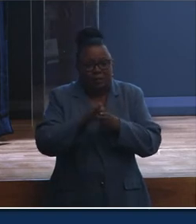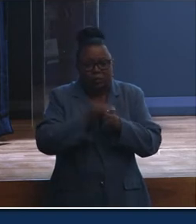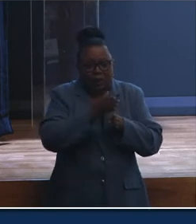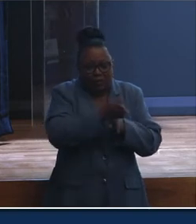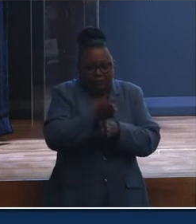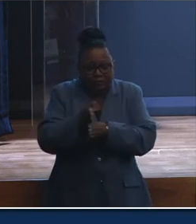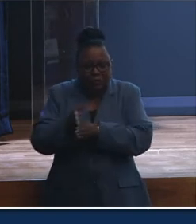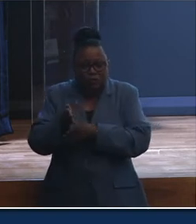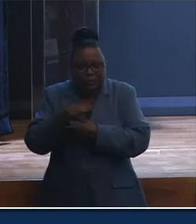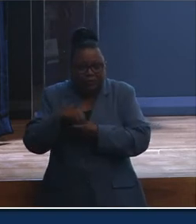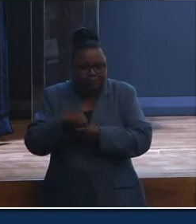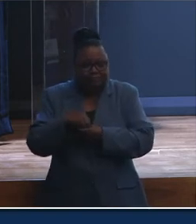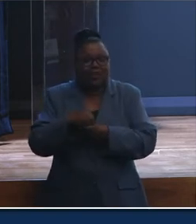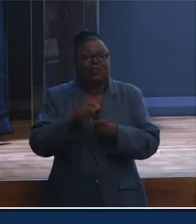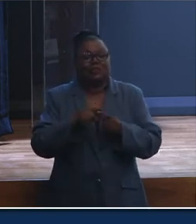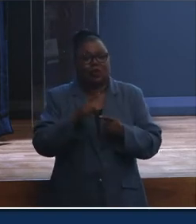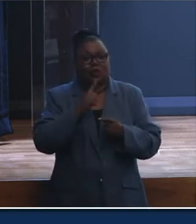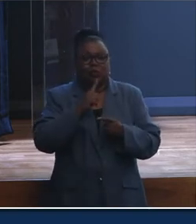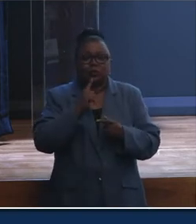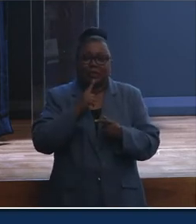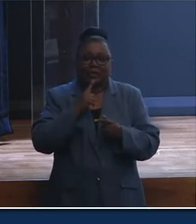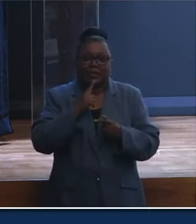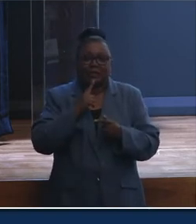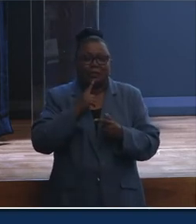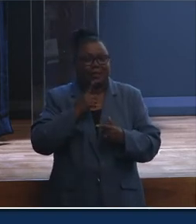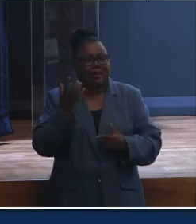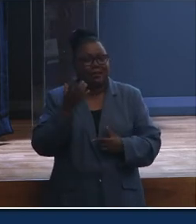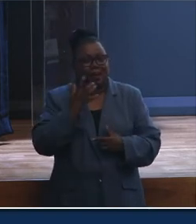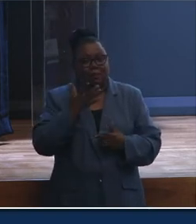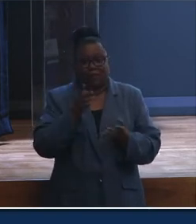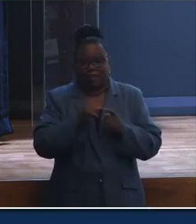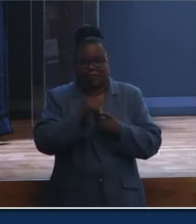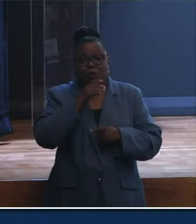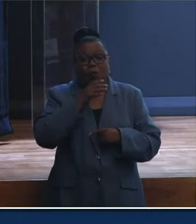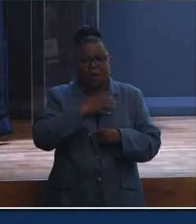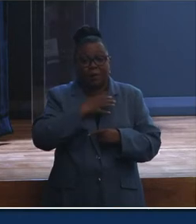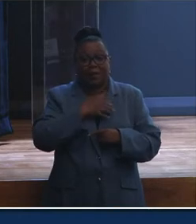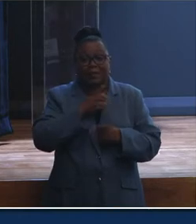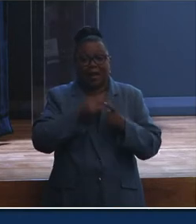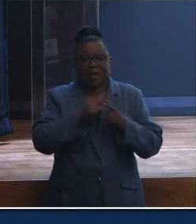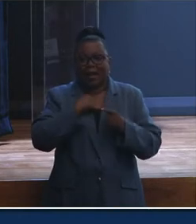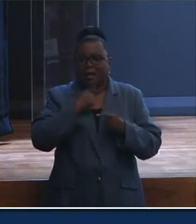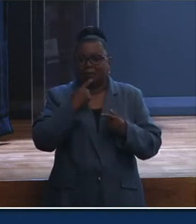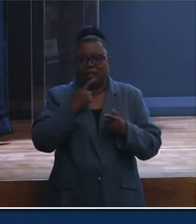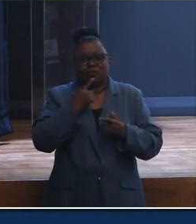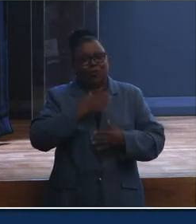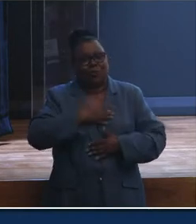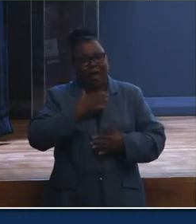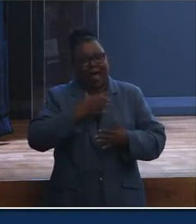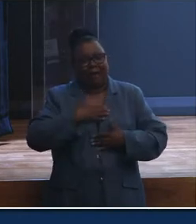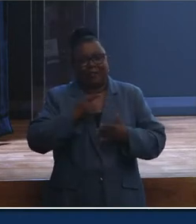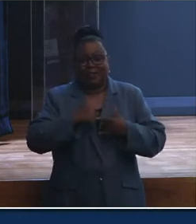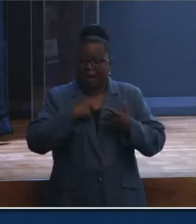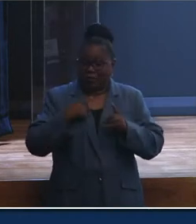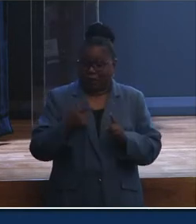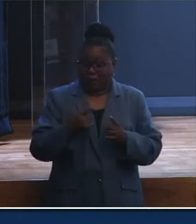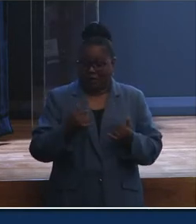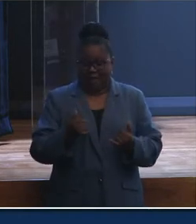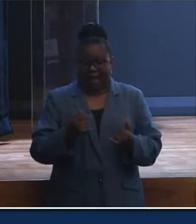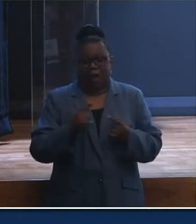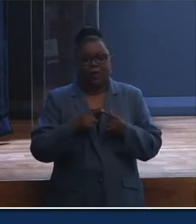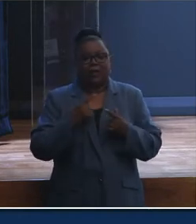you decide to get into. So it's really been a phenomenal thing for women, and I'm just so happy that we're at the point now where